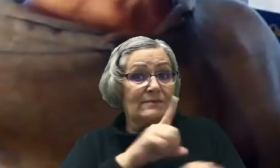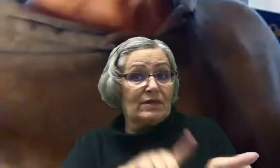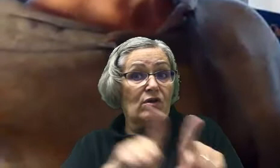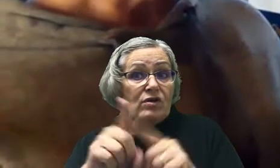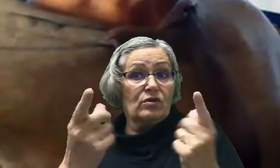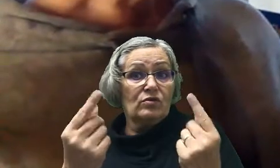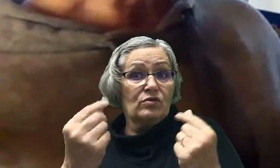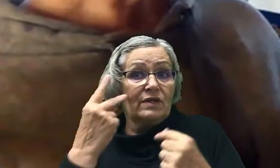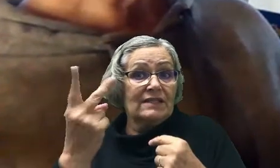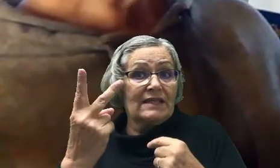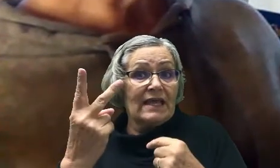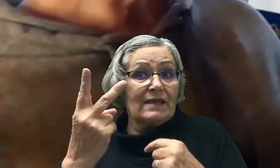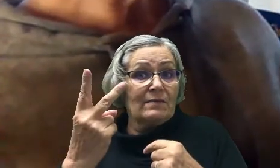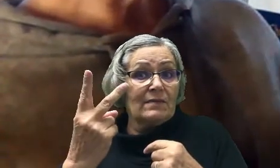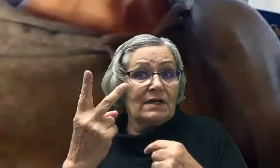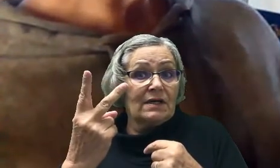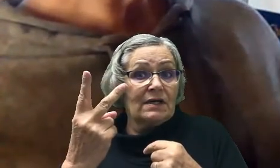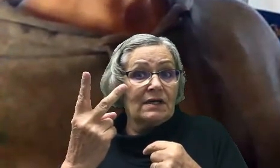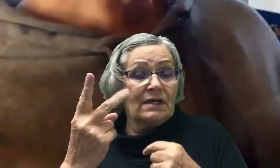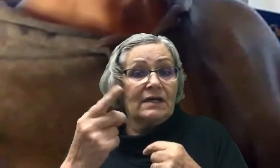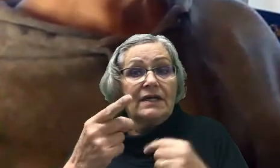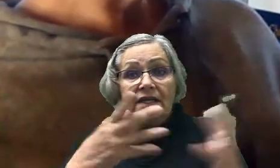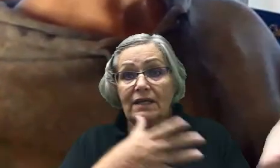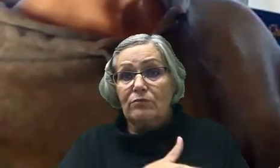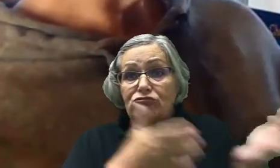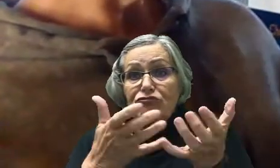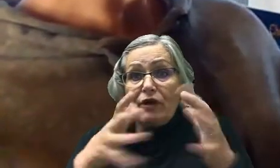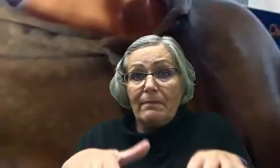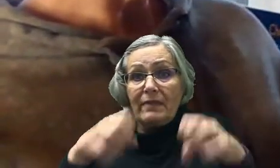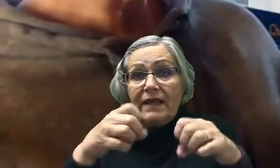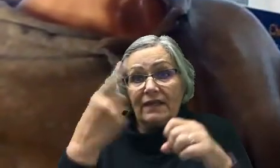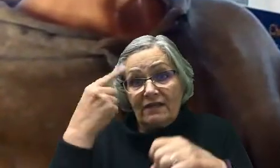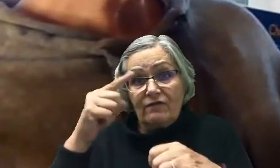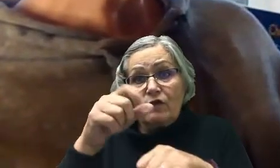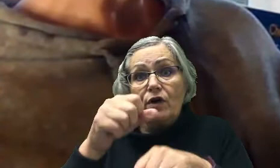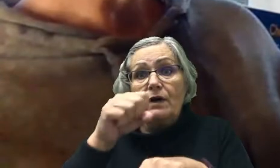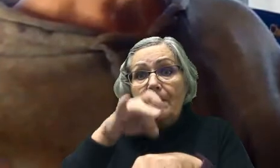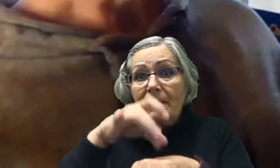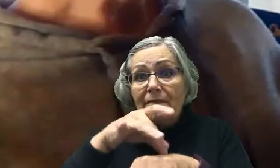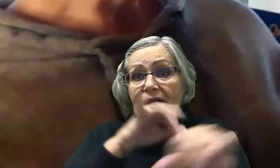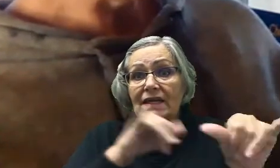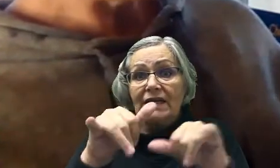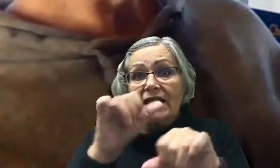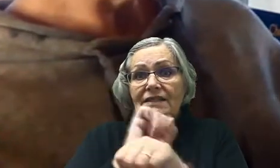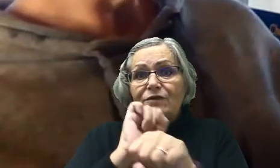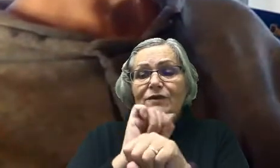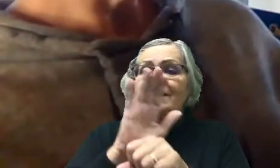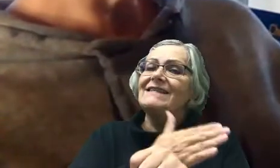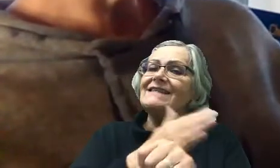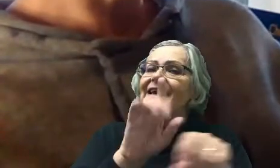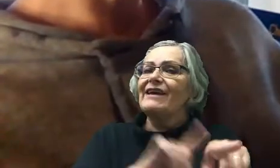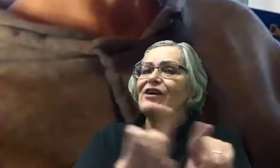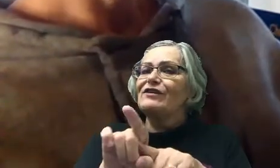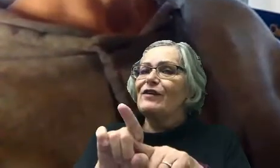Desmond, too, had seen the danger of an early frost, so he, too, had brought blankets for the pumpkin. And as he worked, he sang a